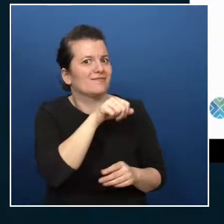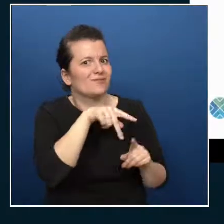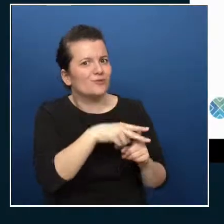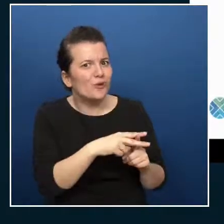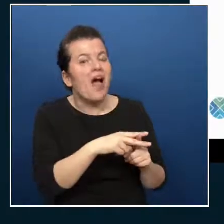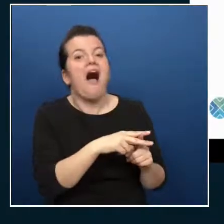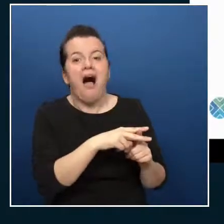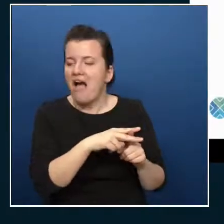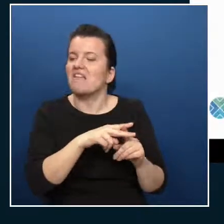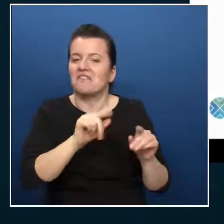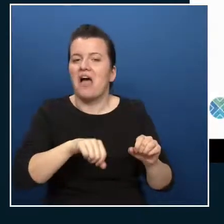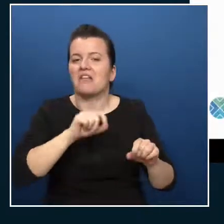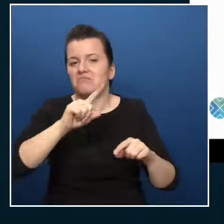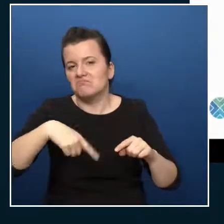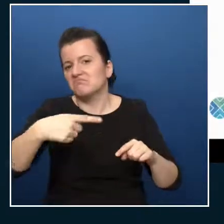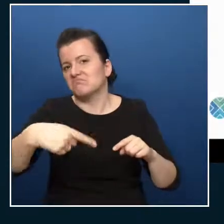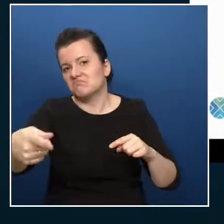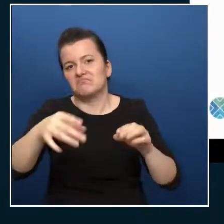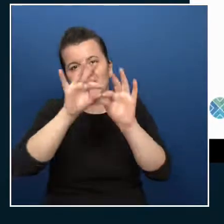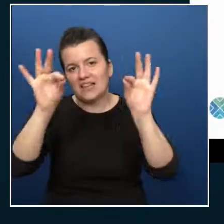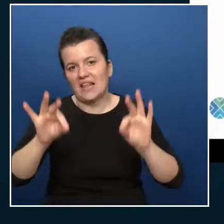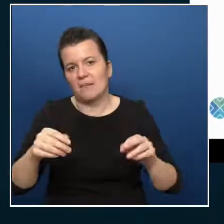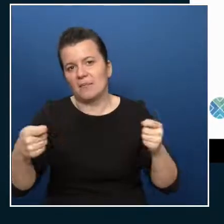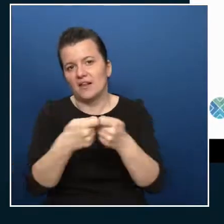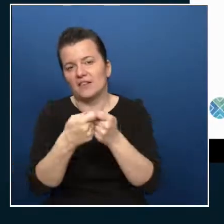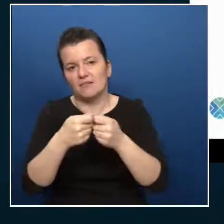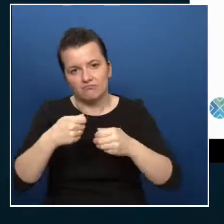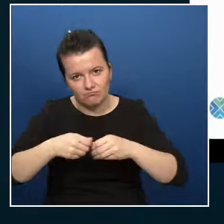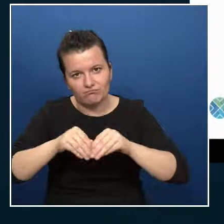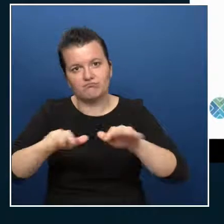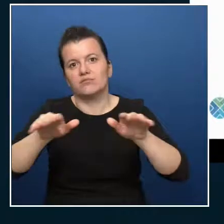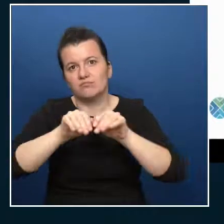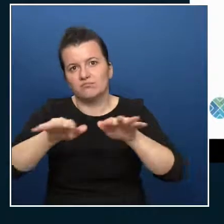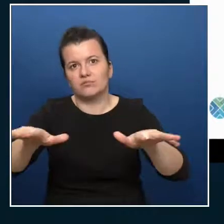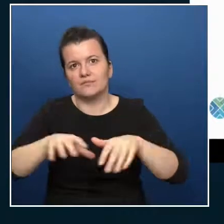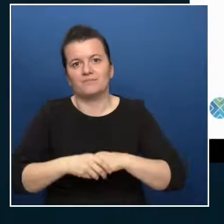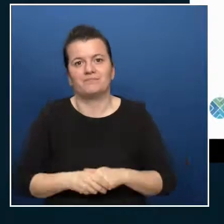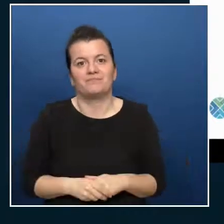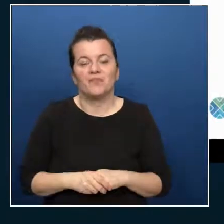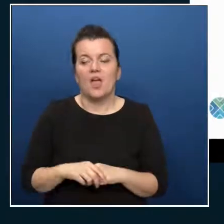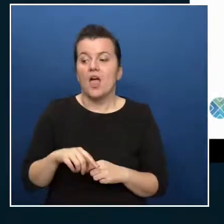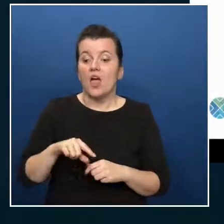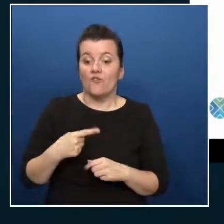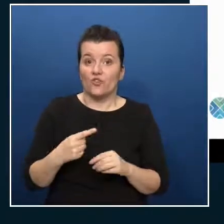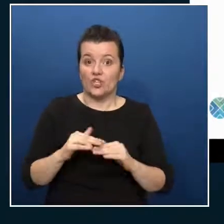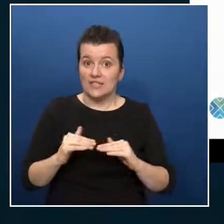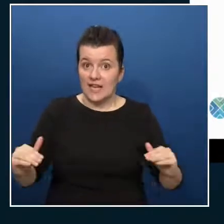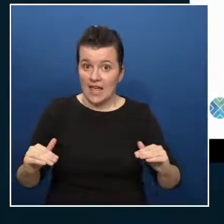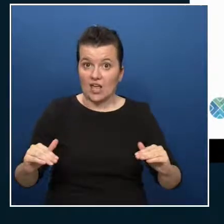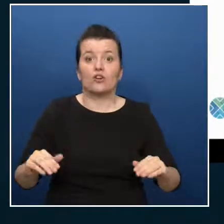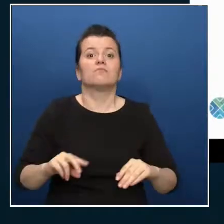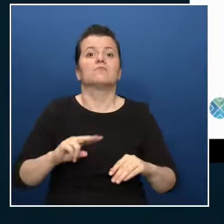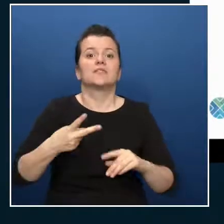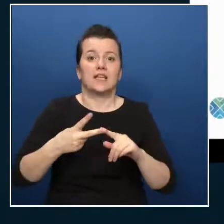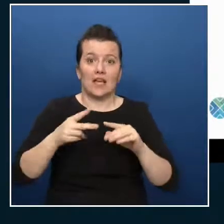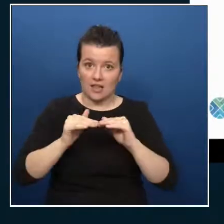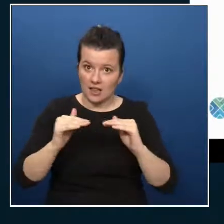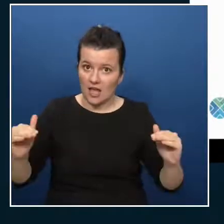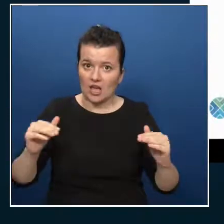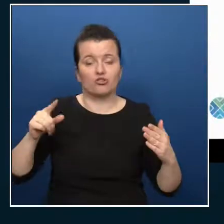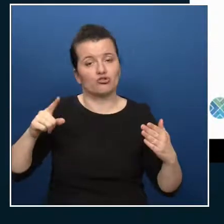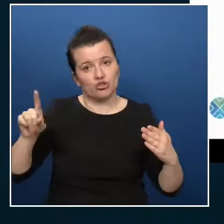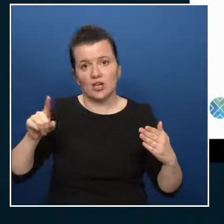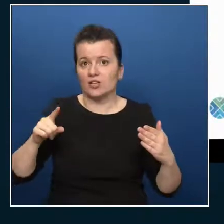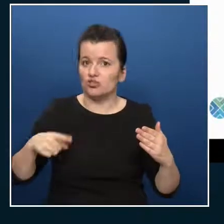All right, another layer done. So we looked at management groups, enterprise scale landing zones, and